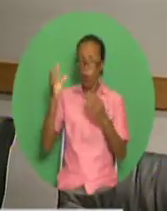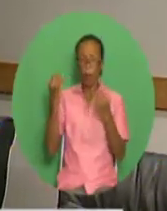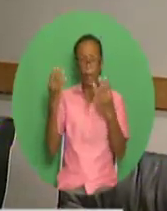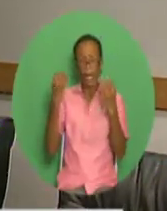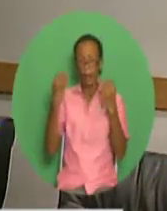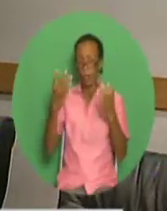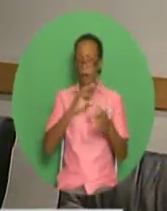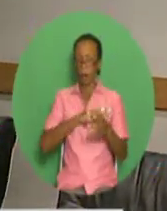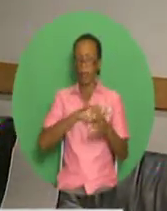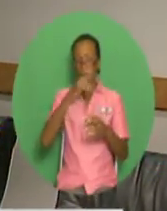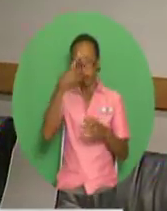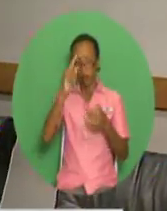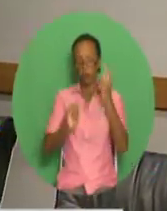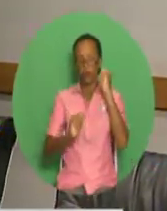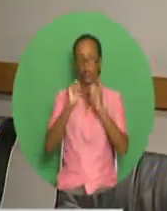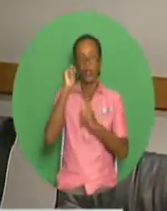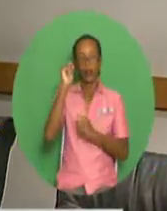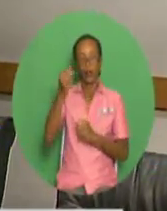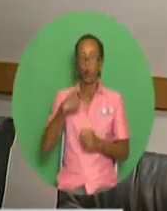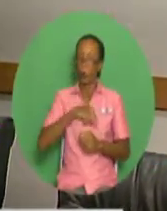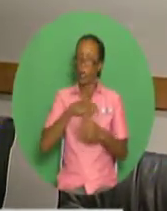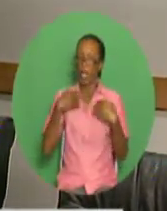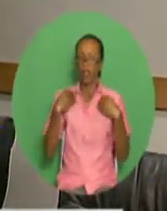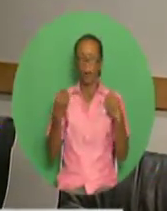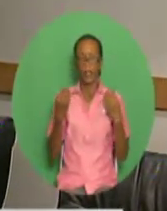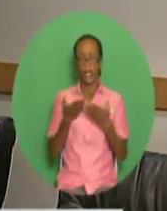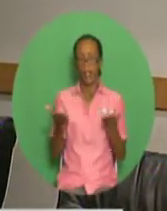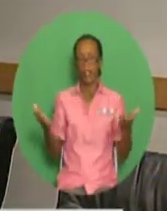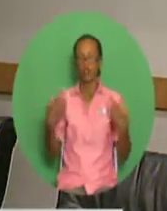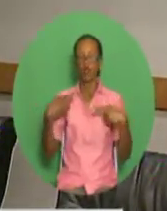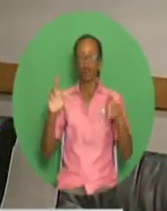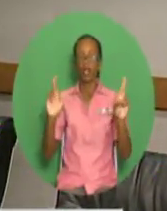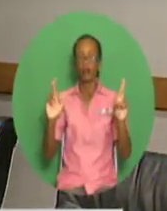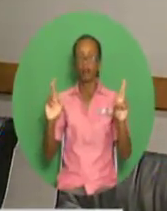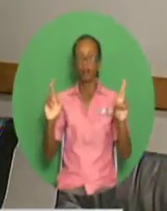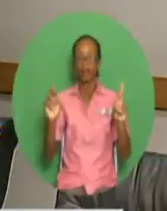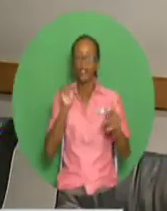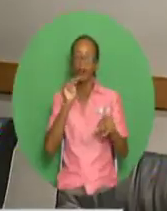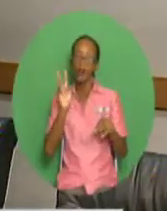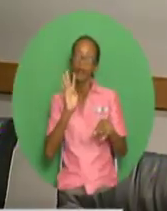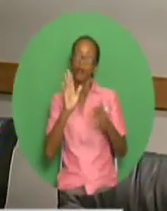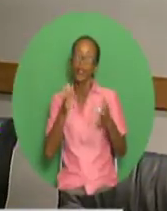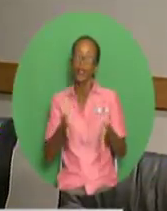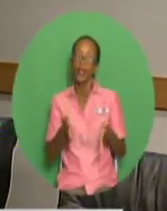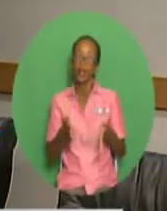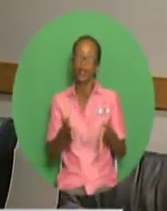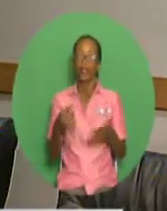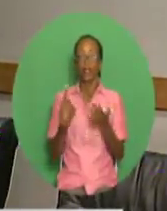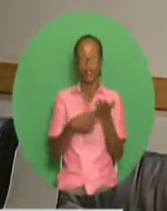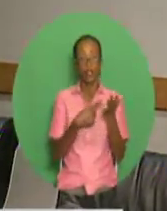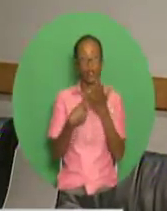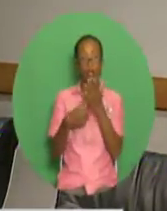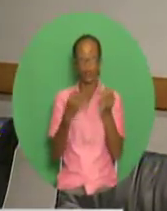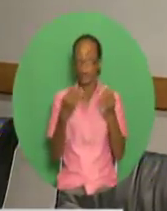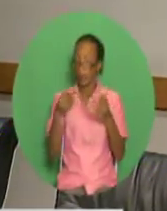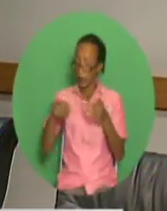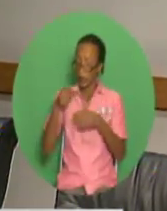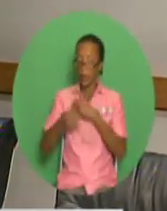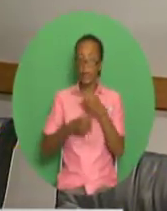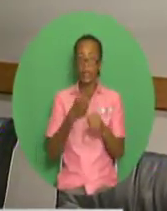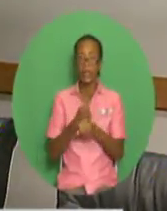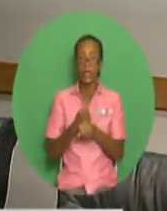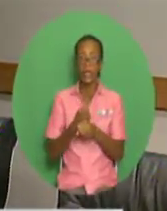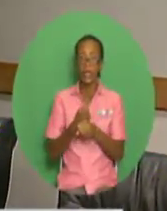possible, and we've already started to put things in place. Madam Speaker, we have hosted a number of consultations throughout the year. The